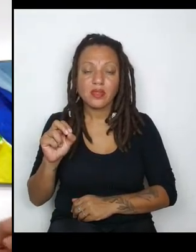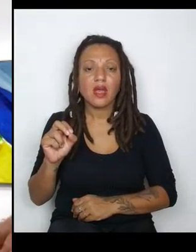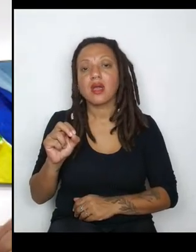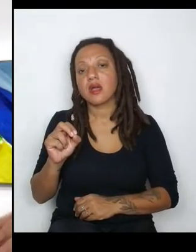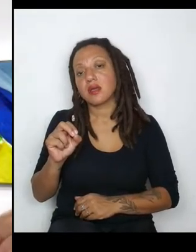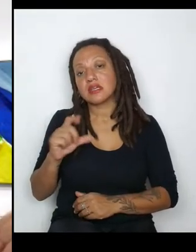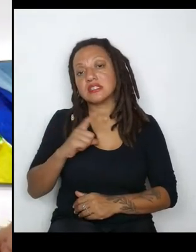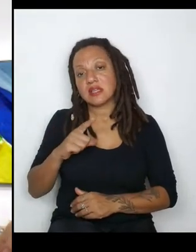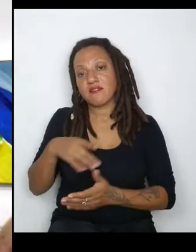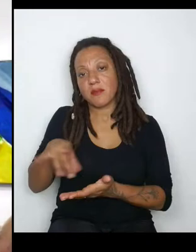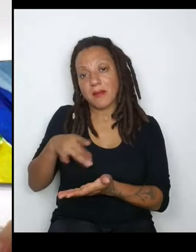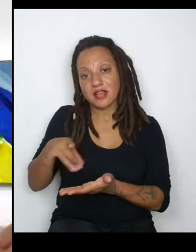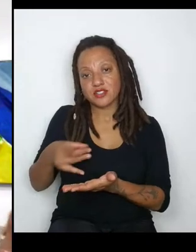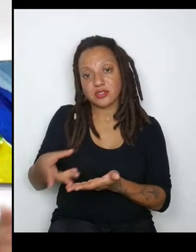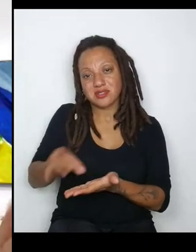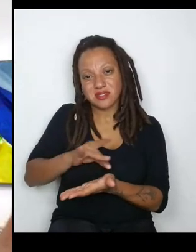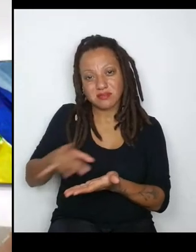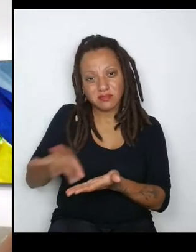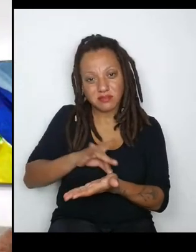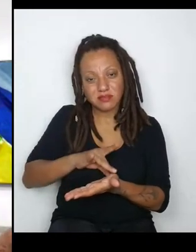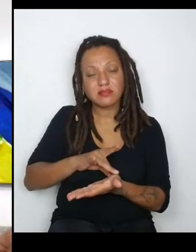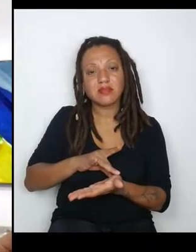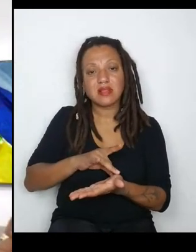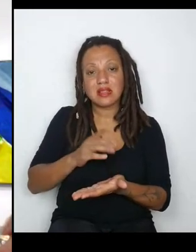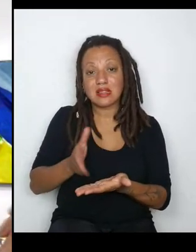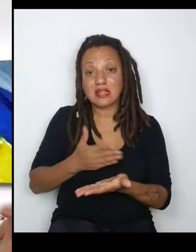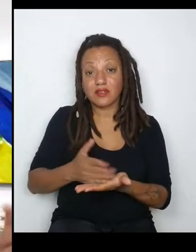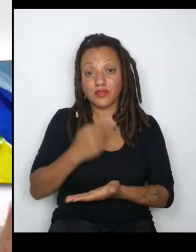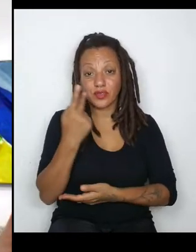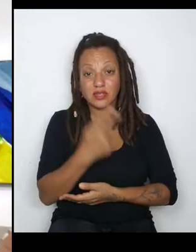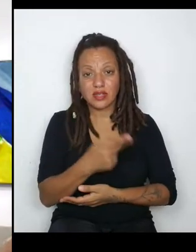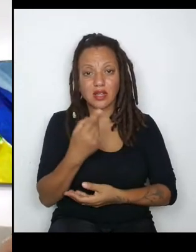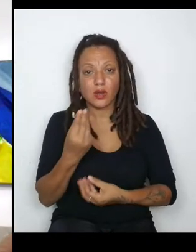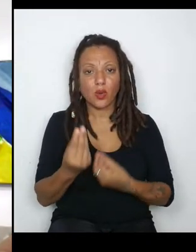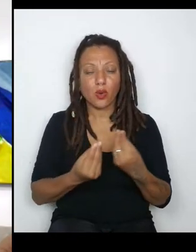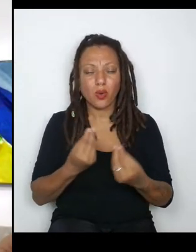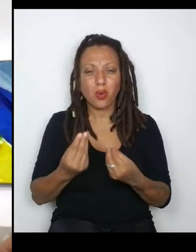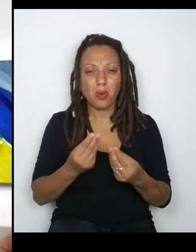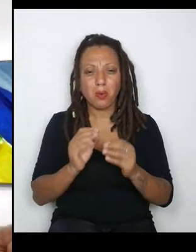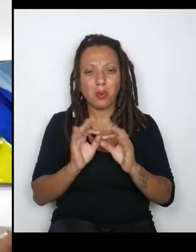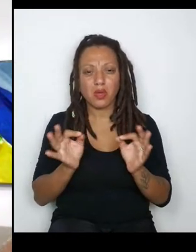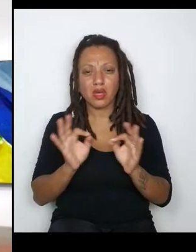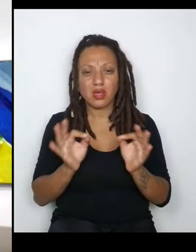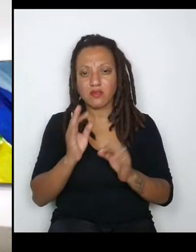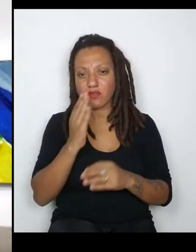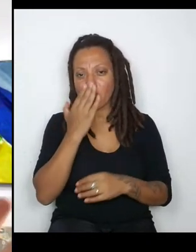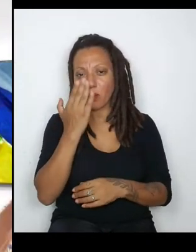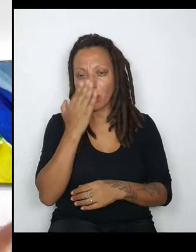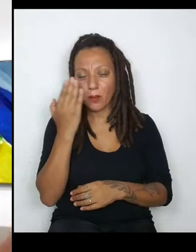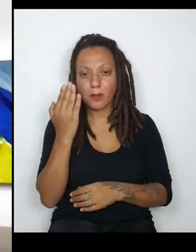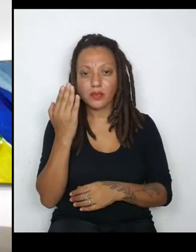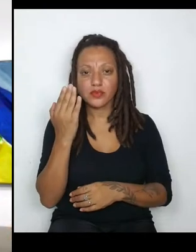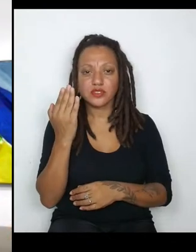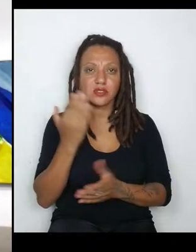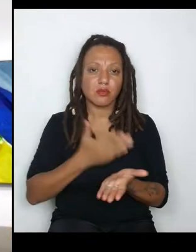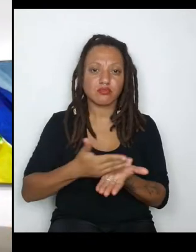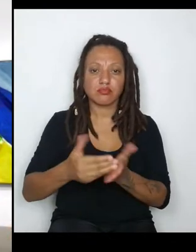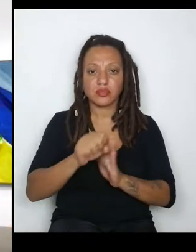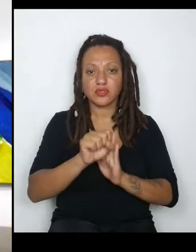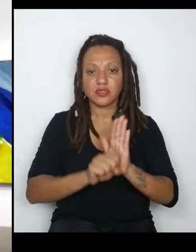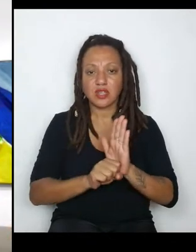horrors of prostitution as they existed earlier in the century in england he transcribed those pages